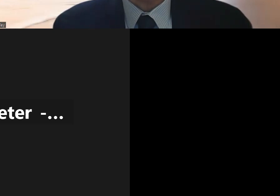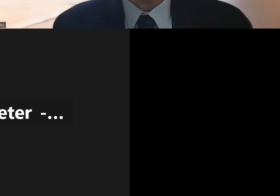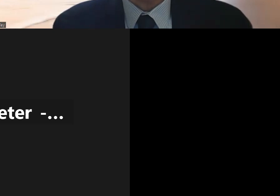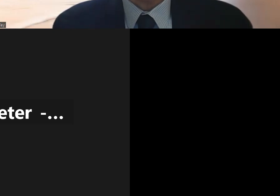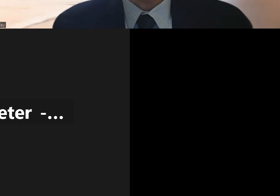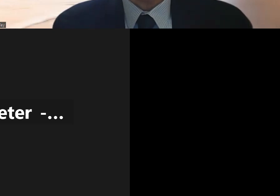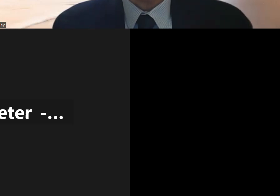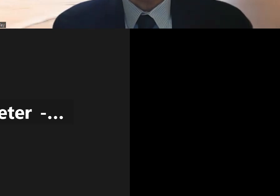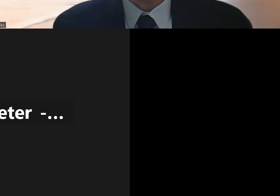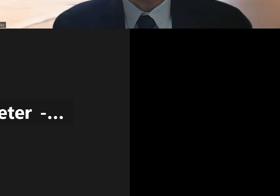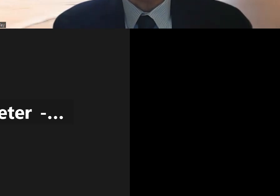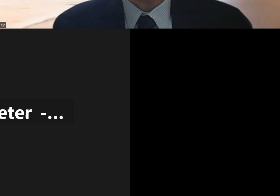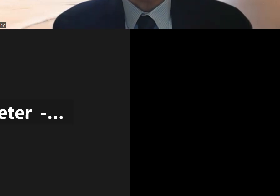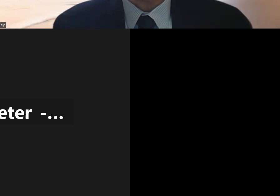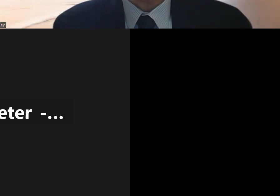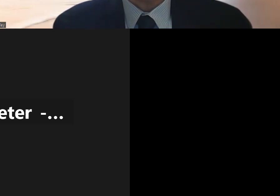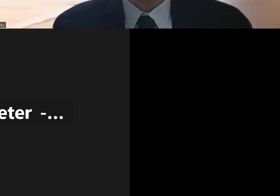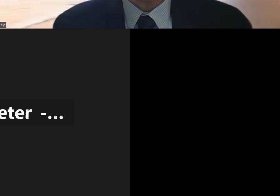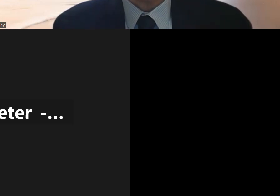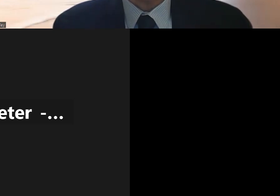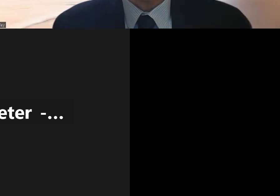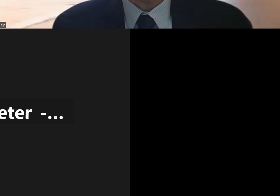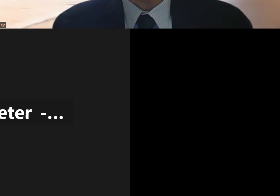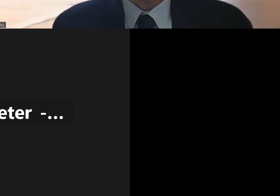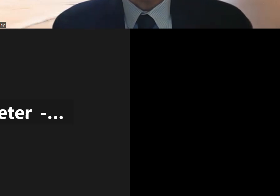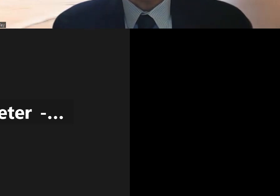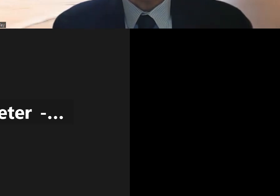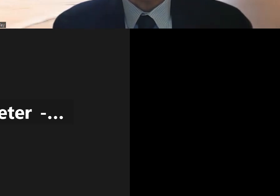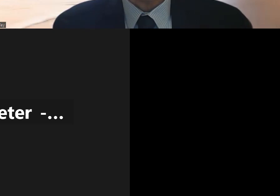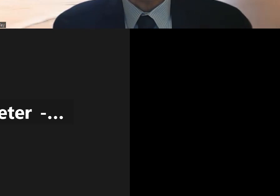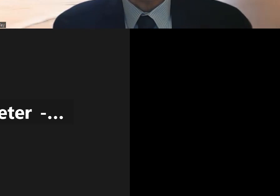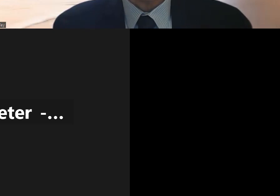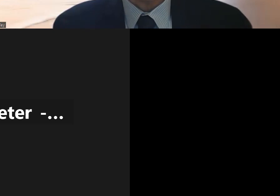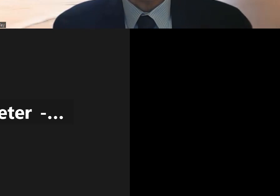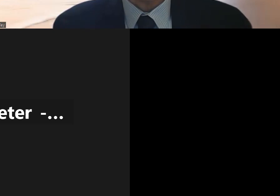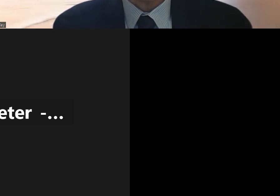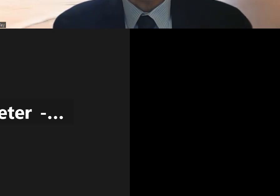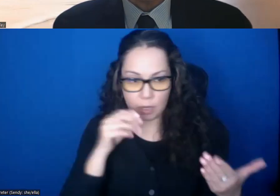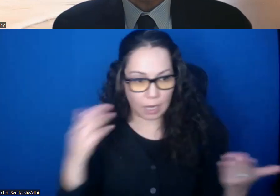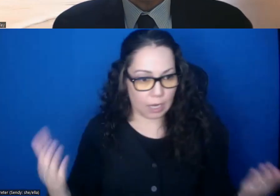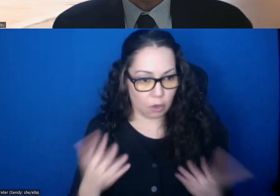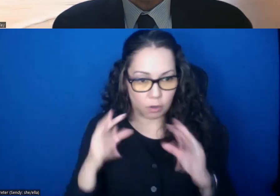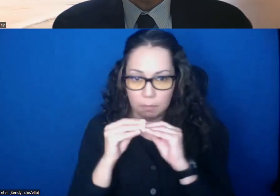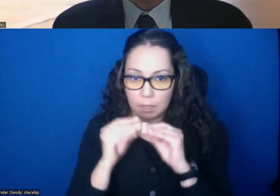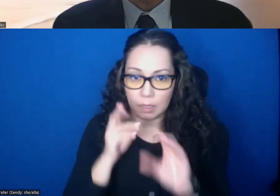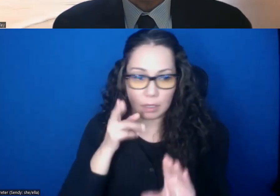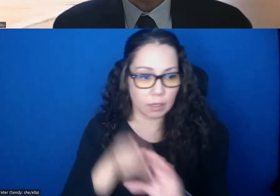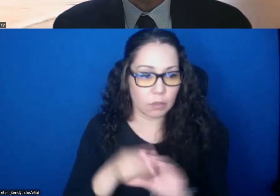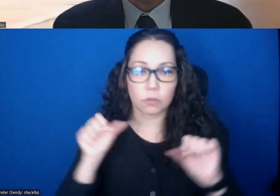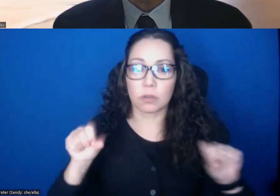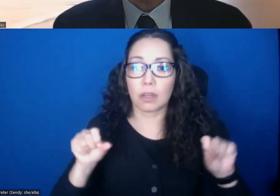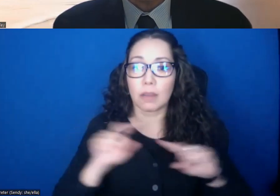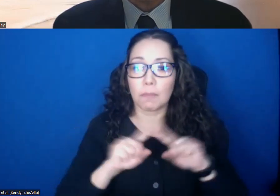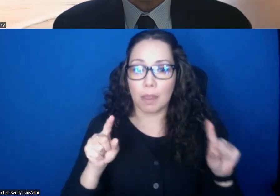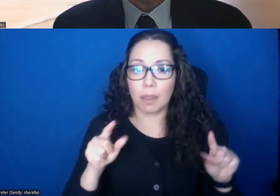Thank you. Mercedes, for sharing that story. I know you weren't able to be with us today, but we very much appreciate you preparing